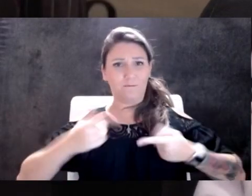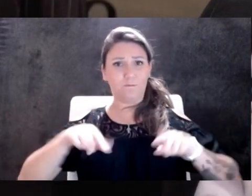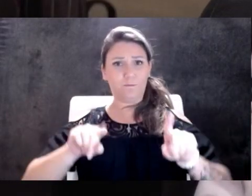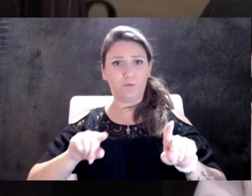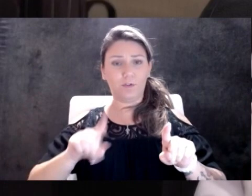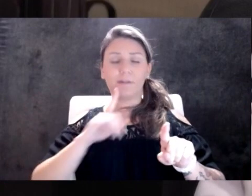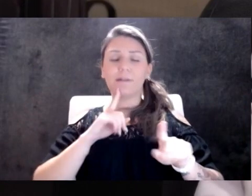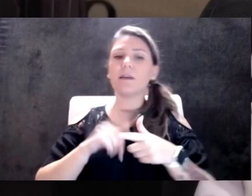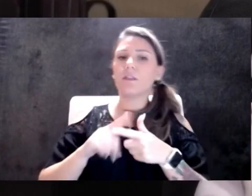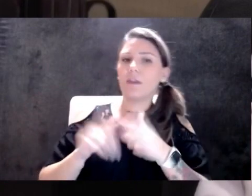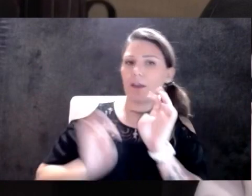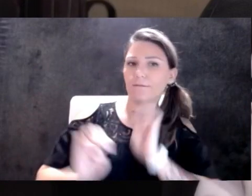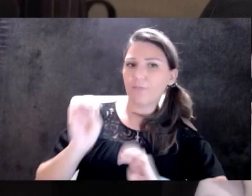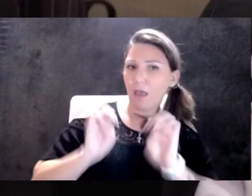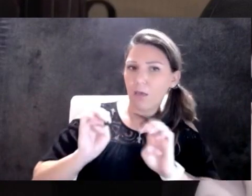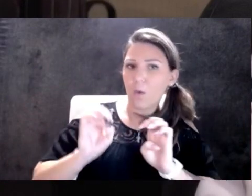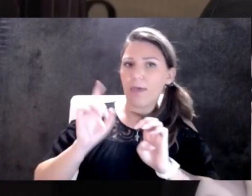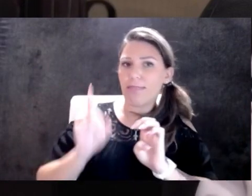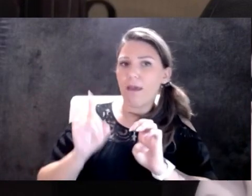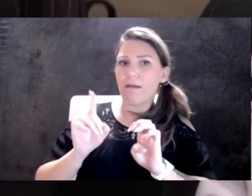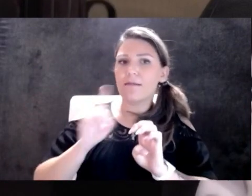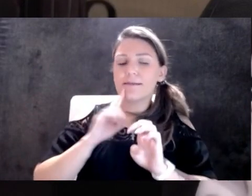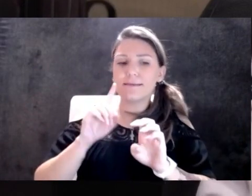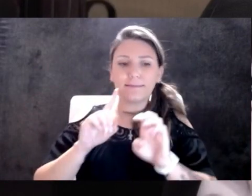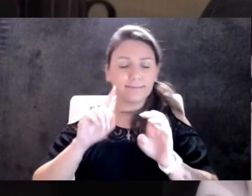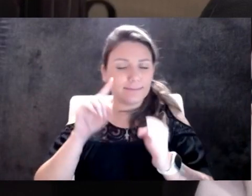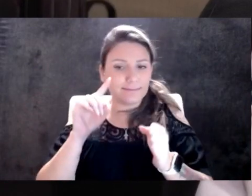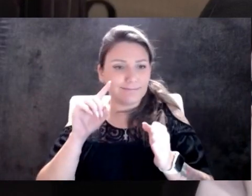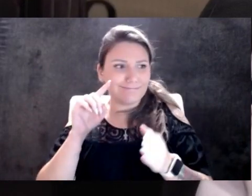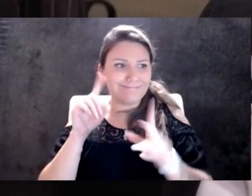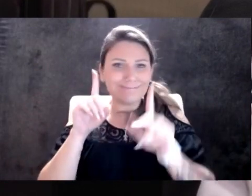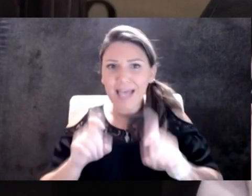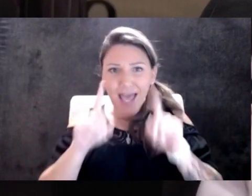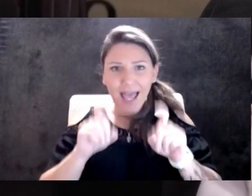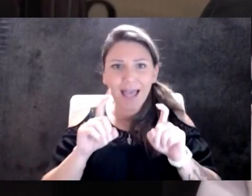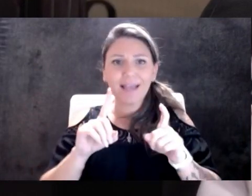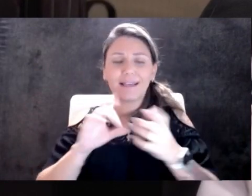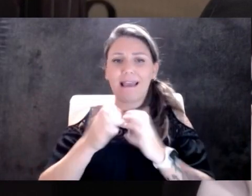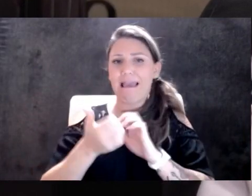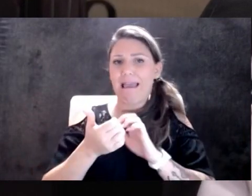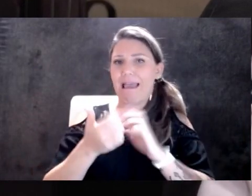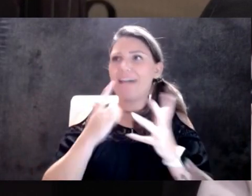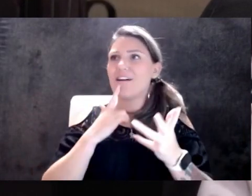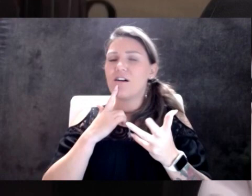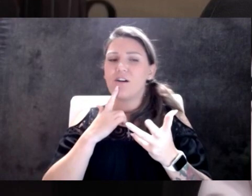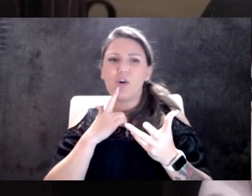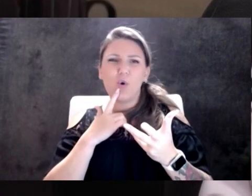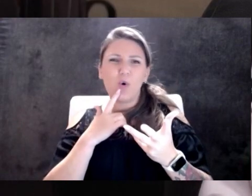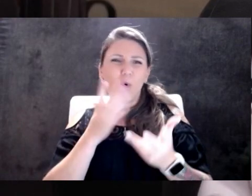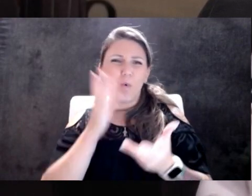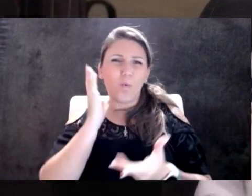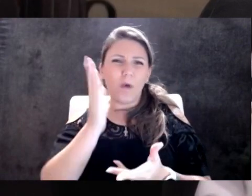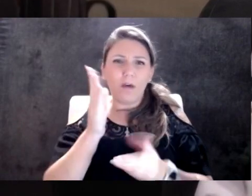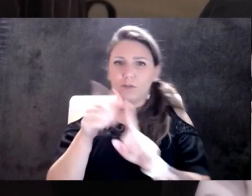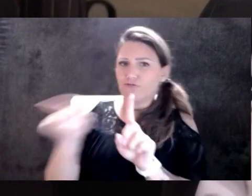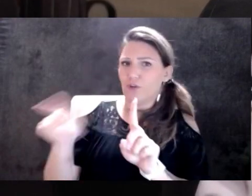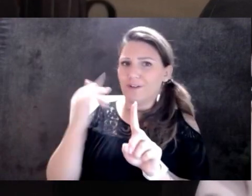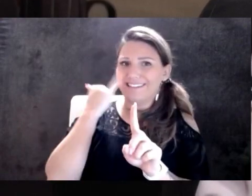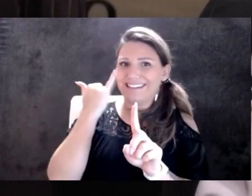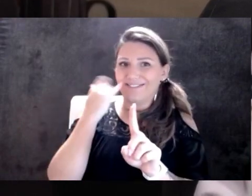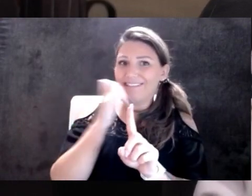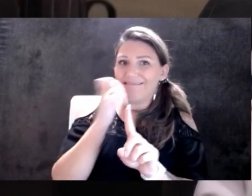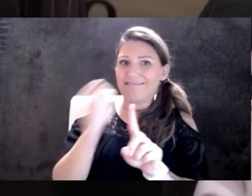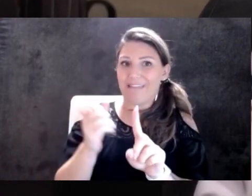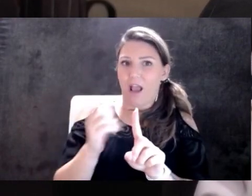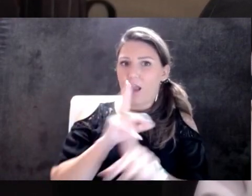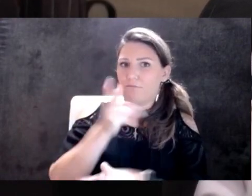evaluating the trial in terms of what treatment it offers and how it differs from what one would get if they didn't participate in a